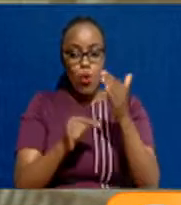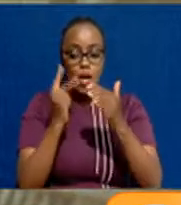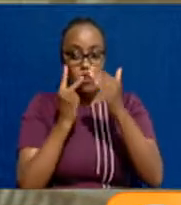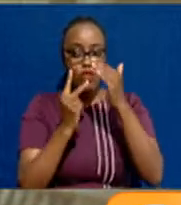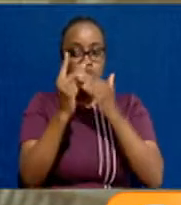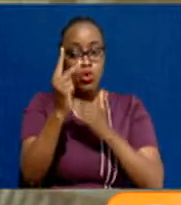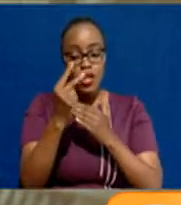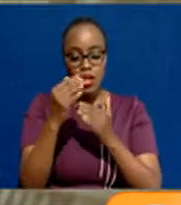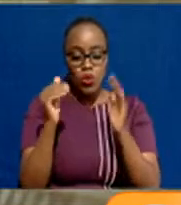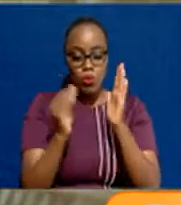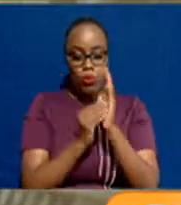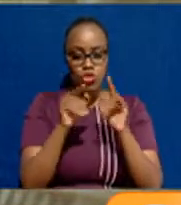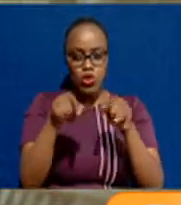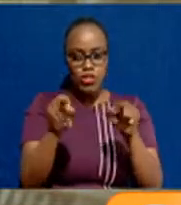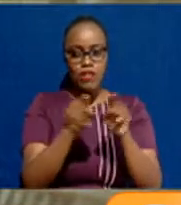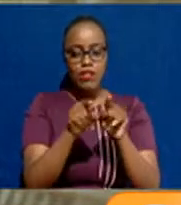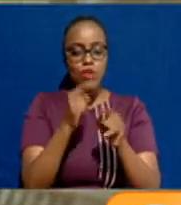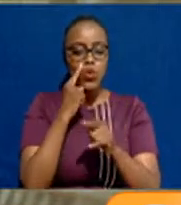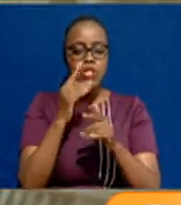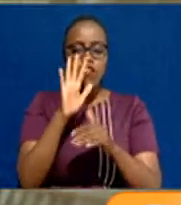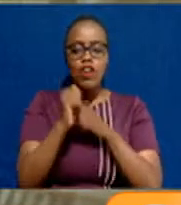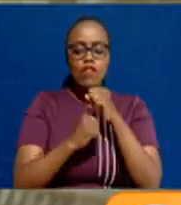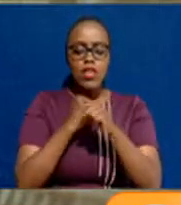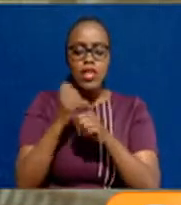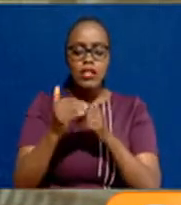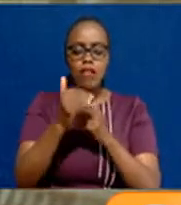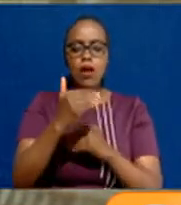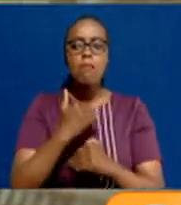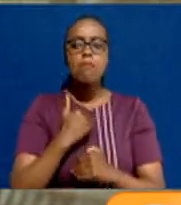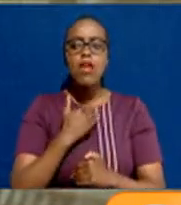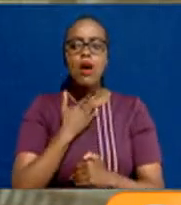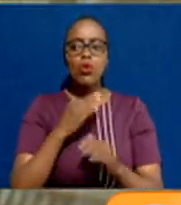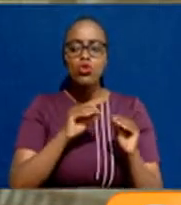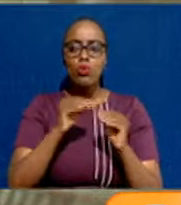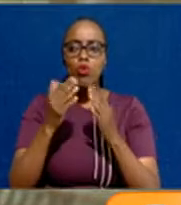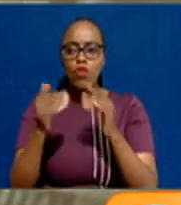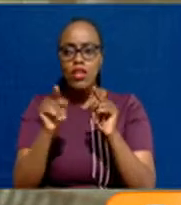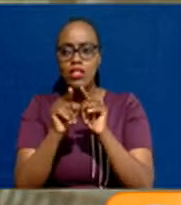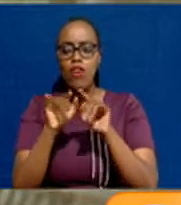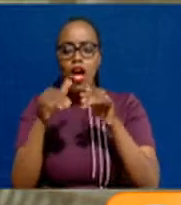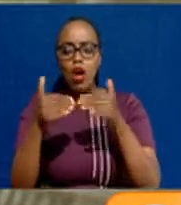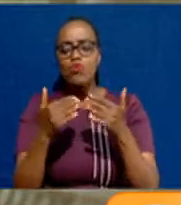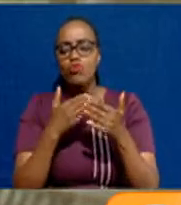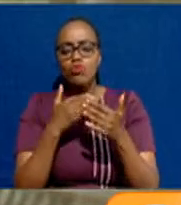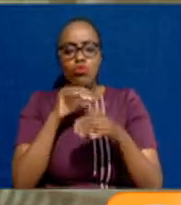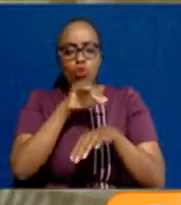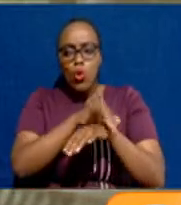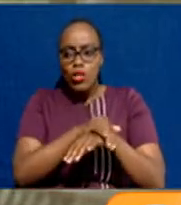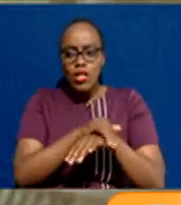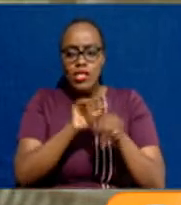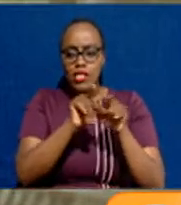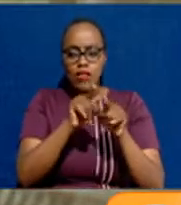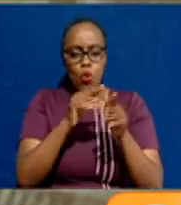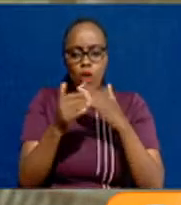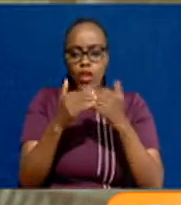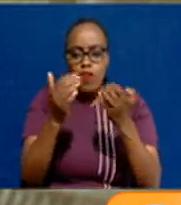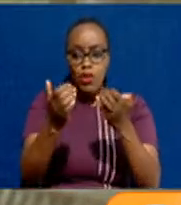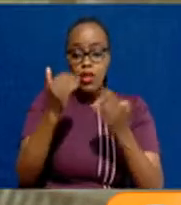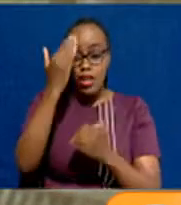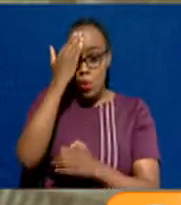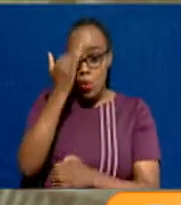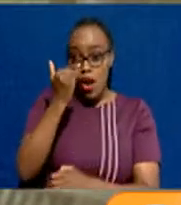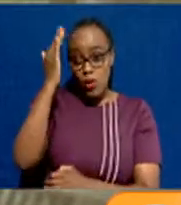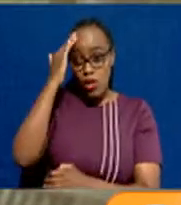have you put for yourself? What do you see in 5 years? Where do I want to be? How do I want to earn? I mean, what should my pay be? Because remember,